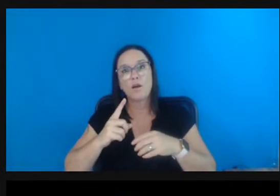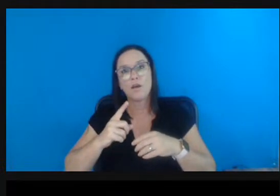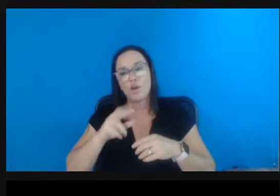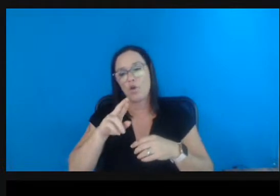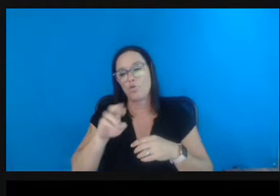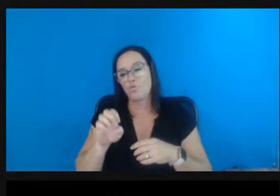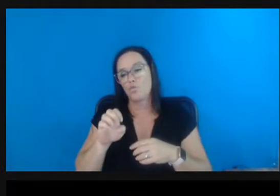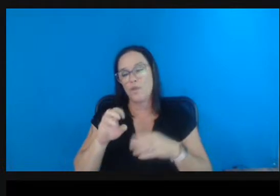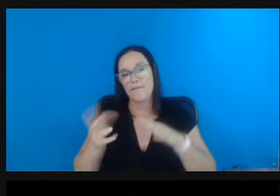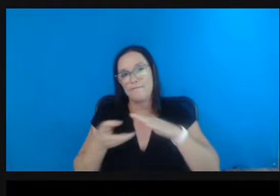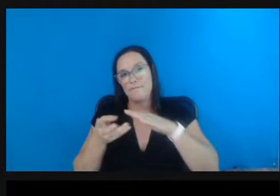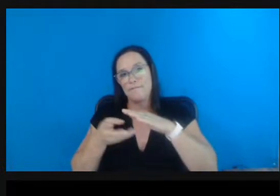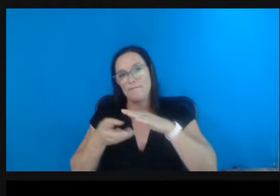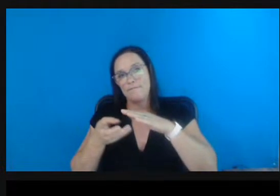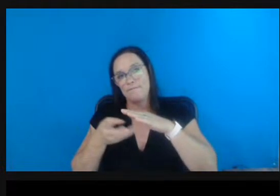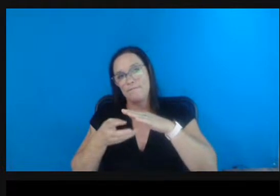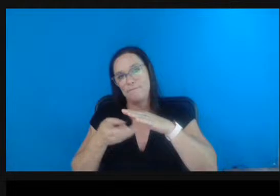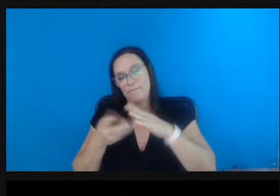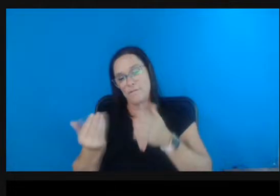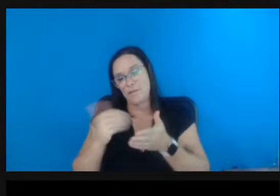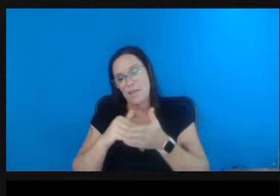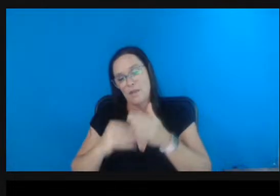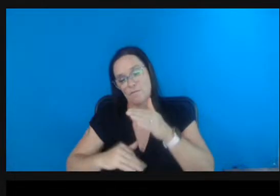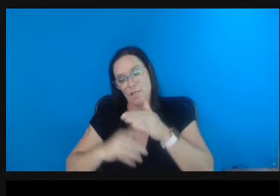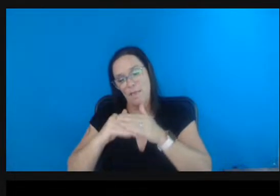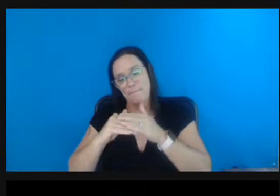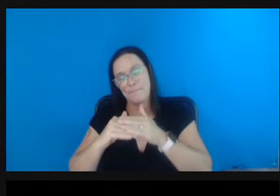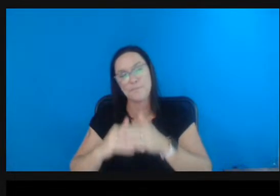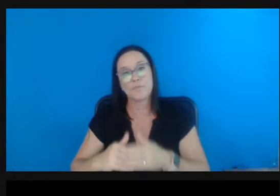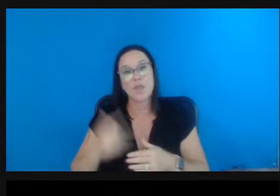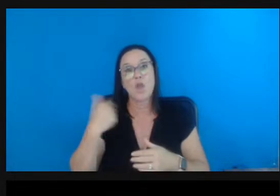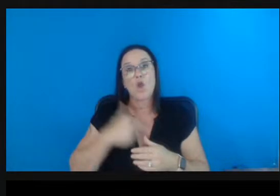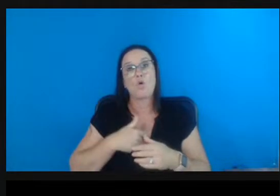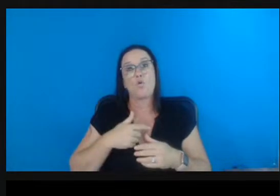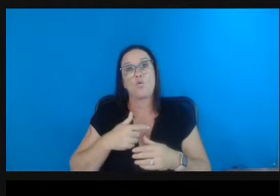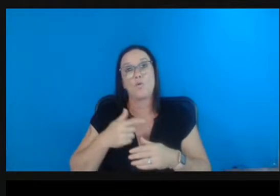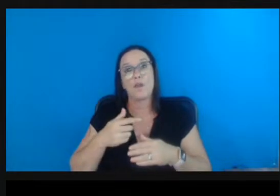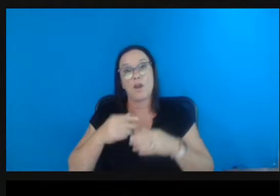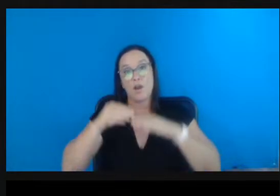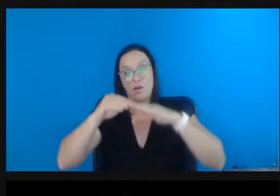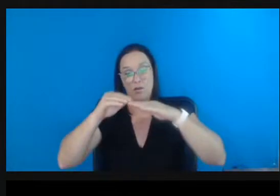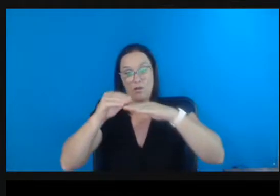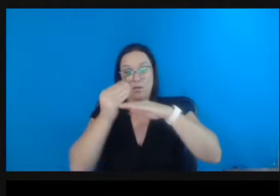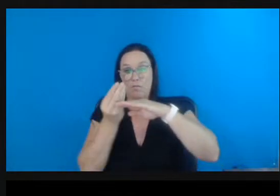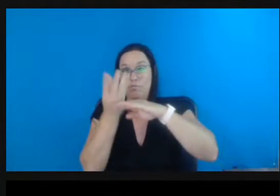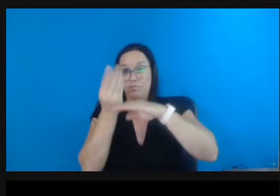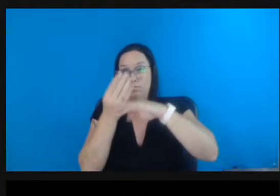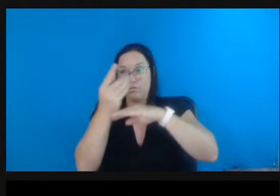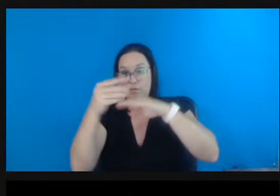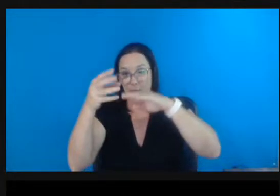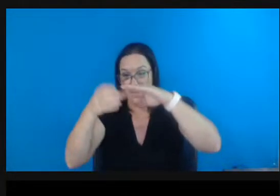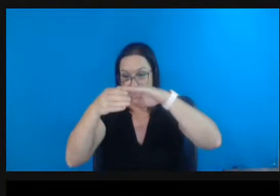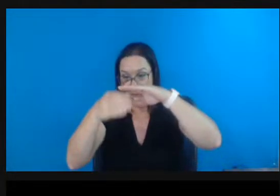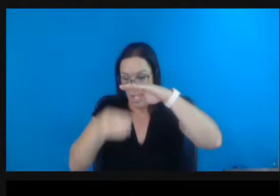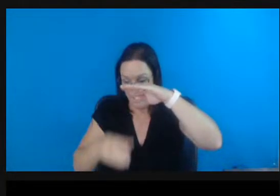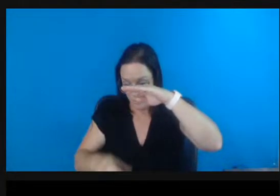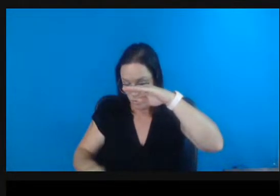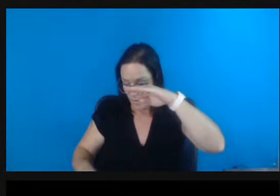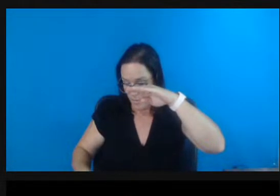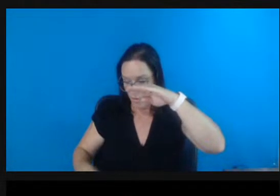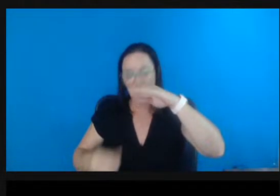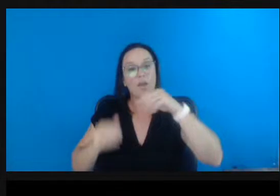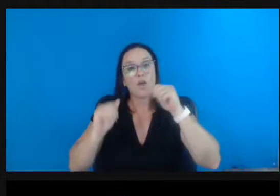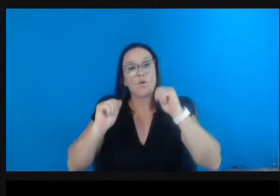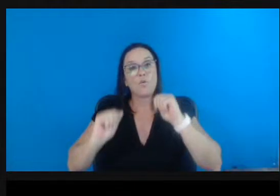same. And for us, we're right directly underneath the pipe at the summit. Maybe we're more efficient and we can accumulate 5 million